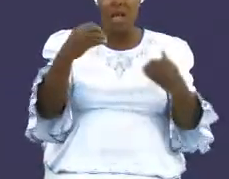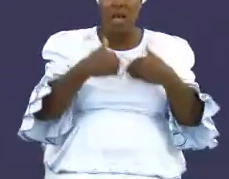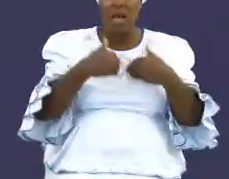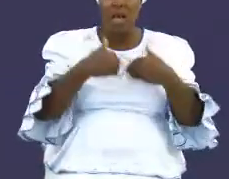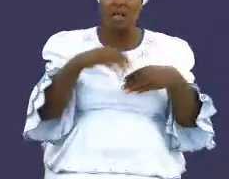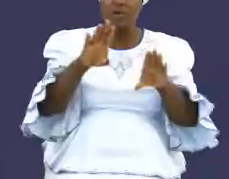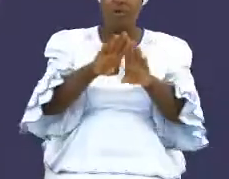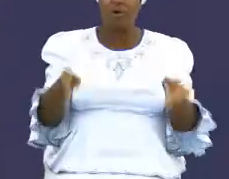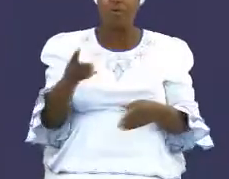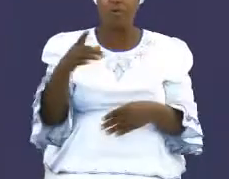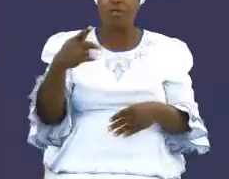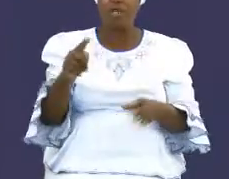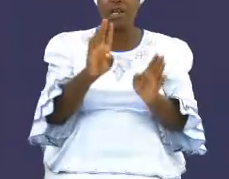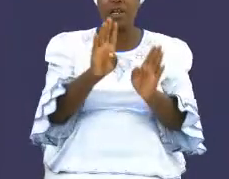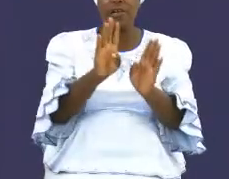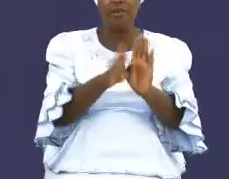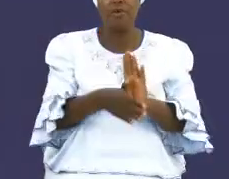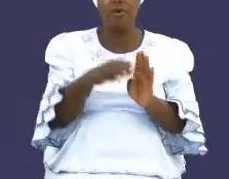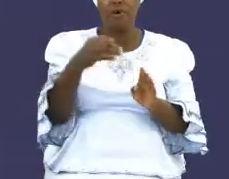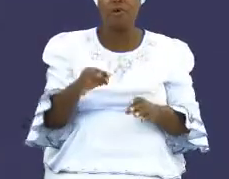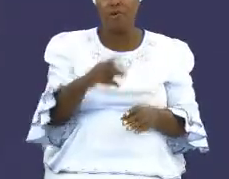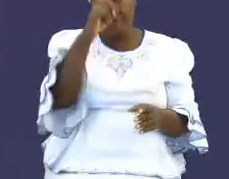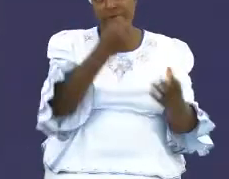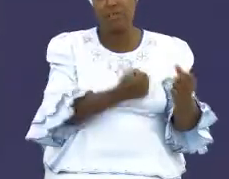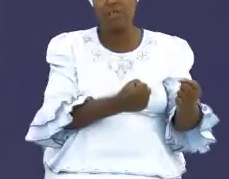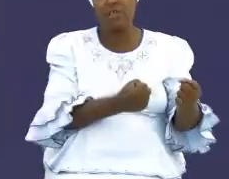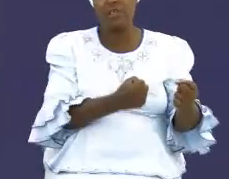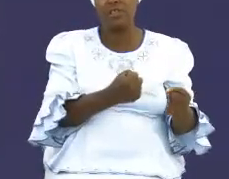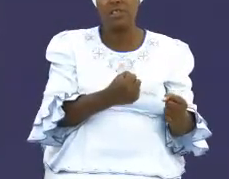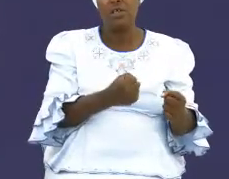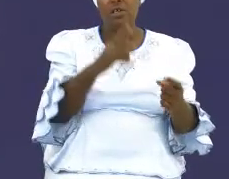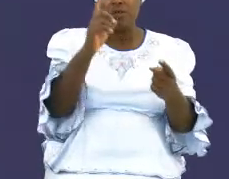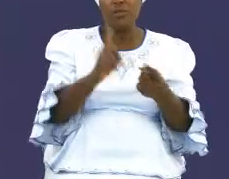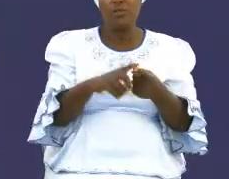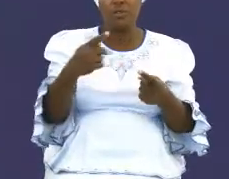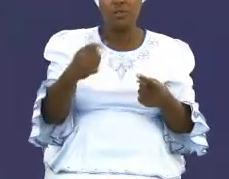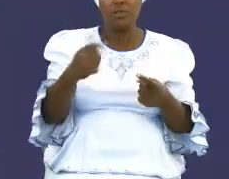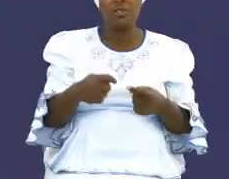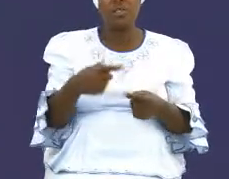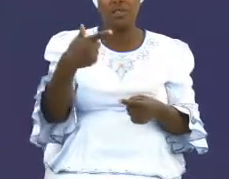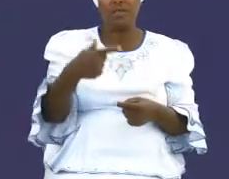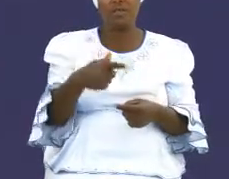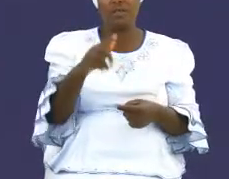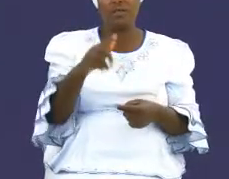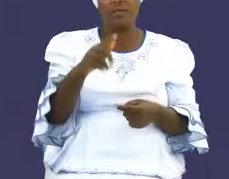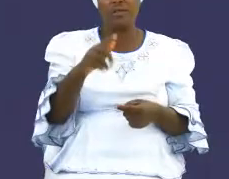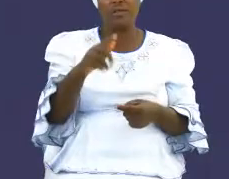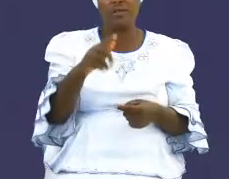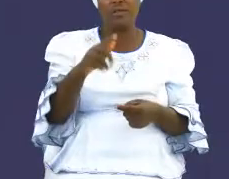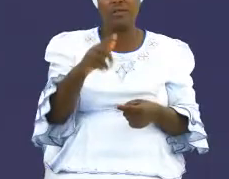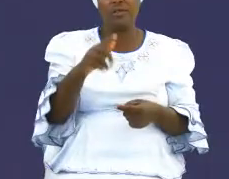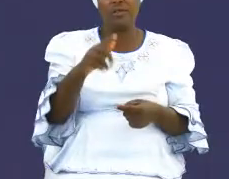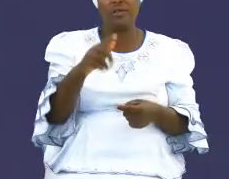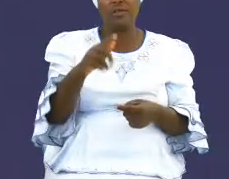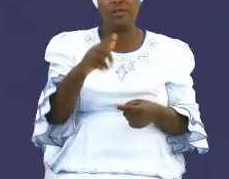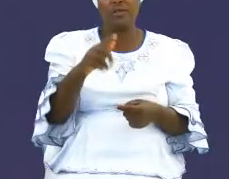opened the door of faith unto the Gentiles, everyone,